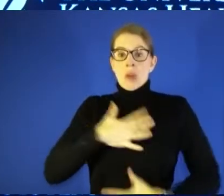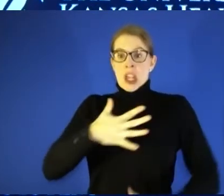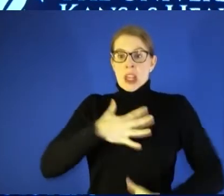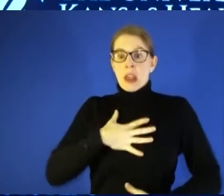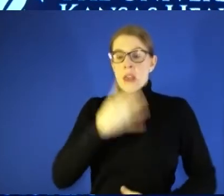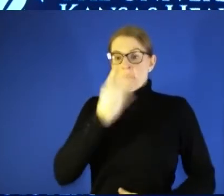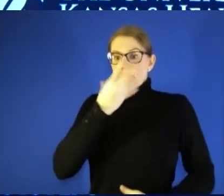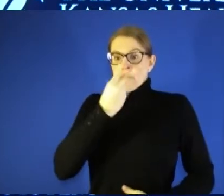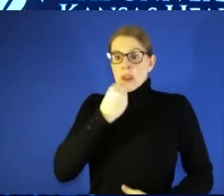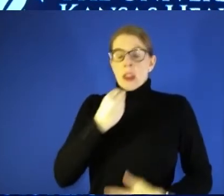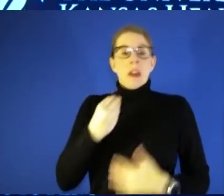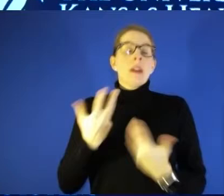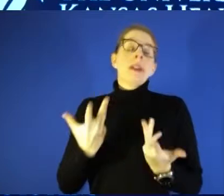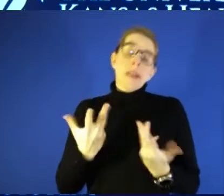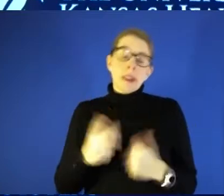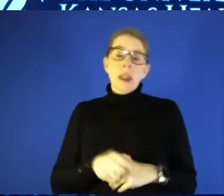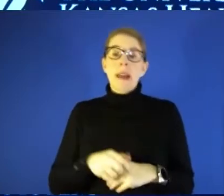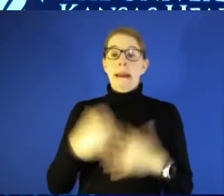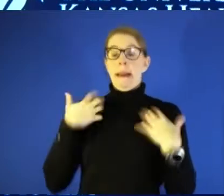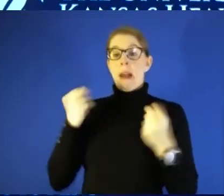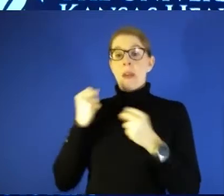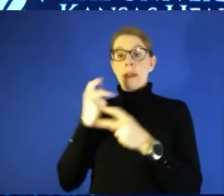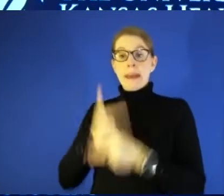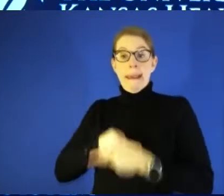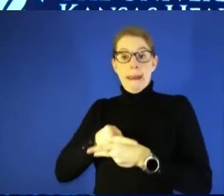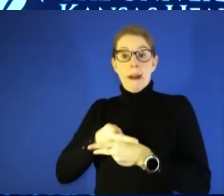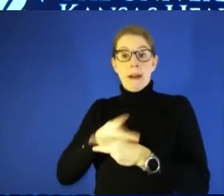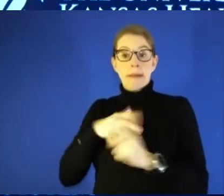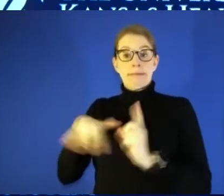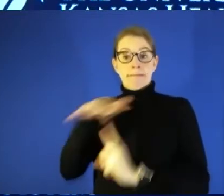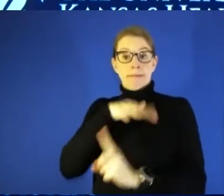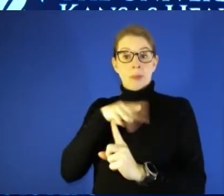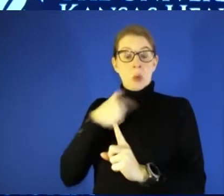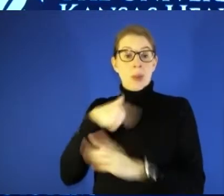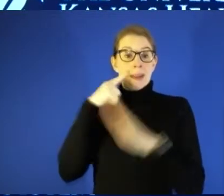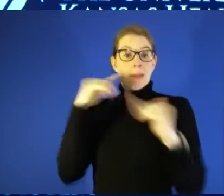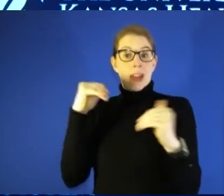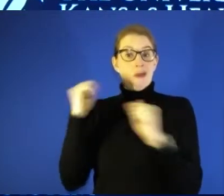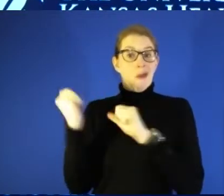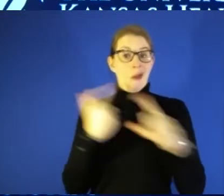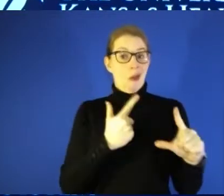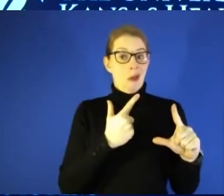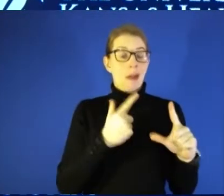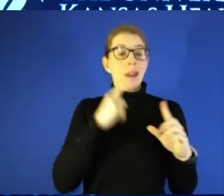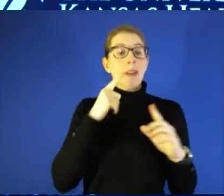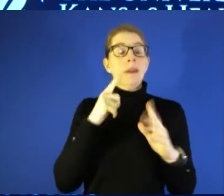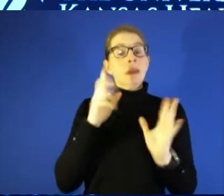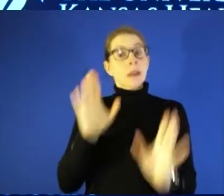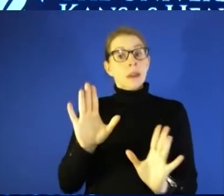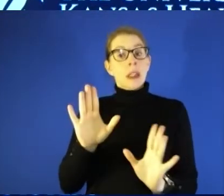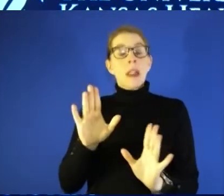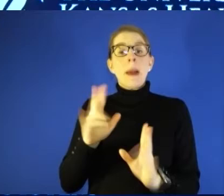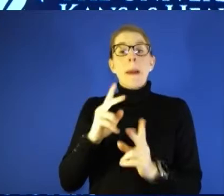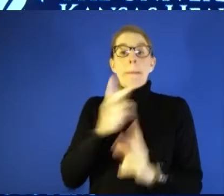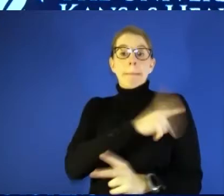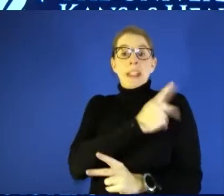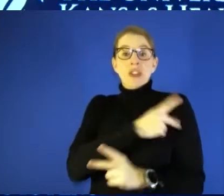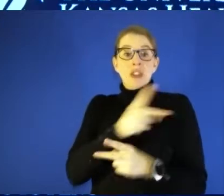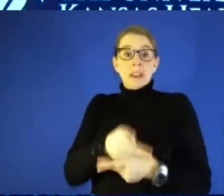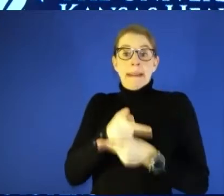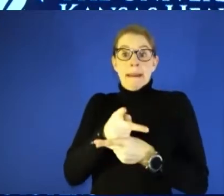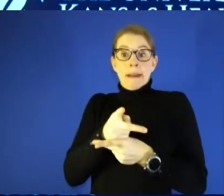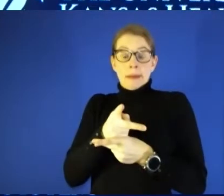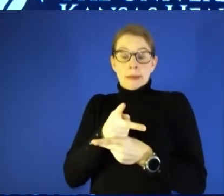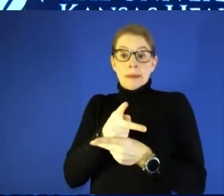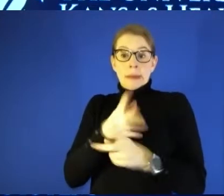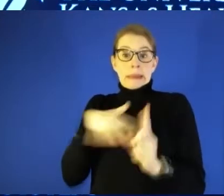around you. In the healthcare setting, we expect everyone, especially in our patient care settings, to have at least a surgical mask on. And then if